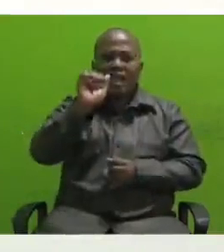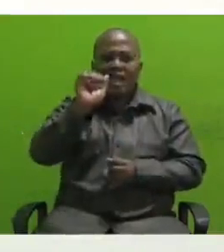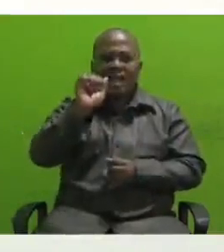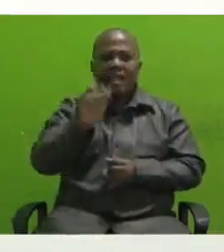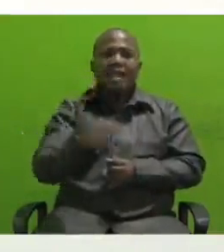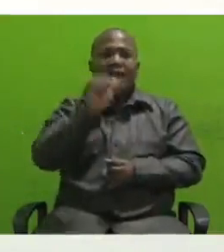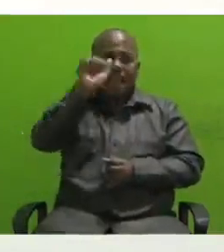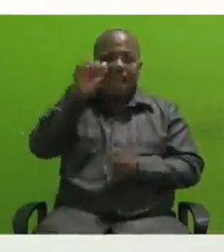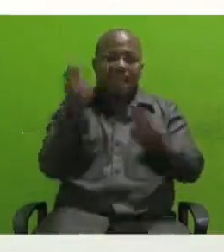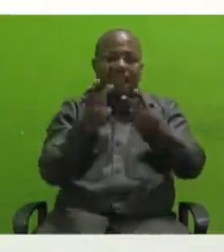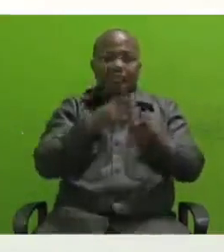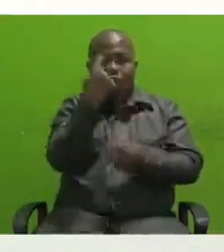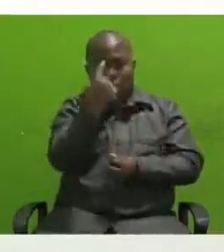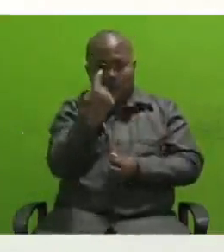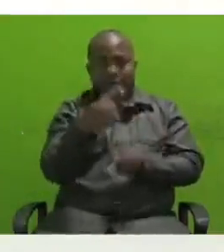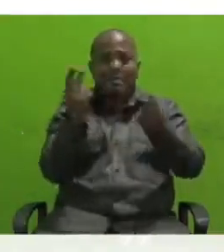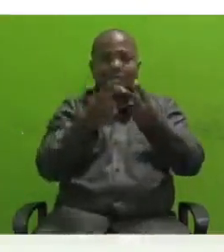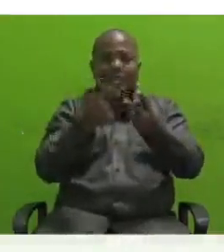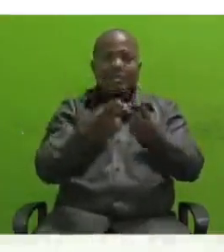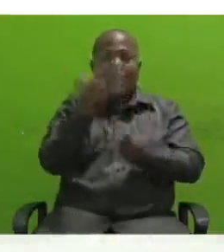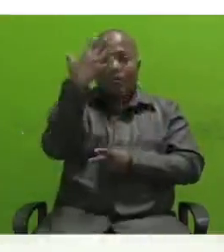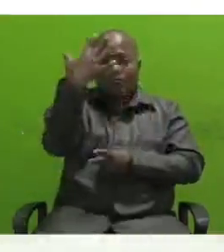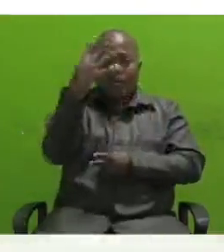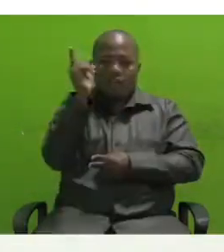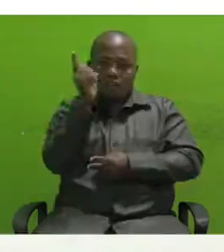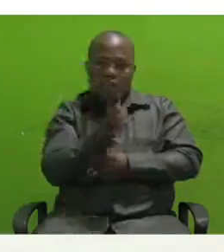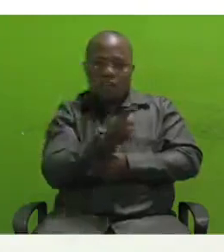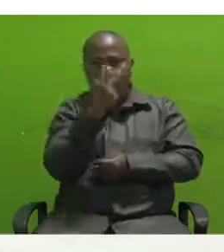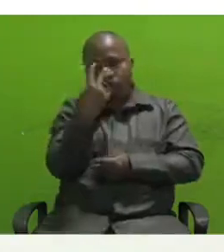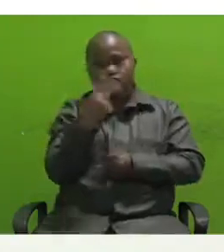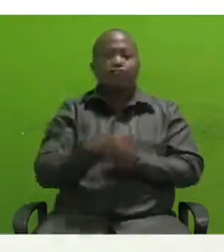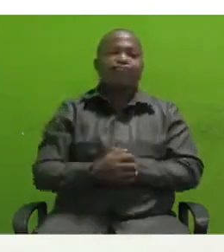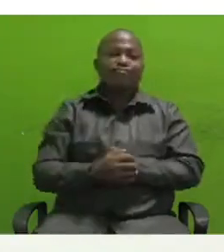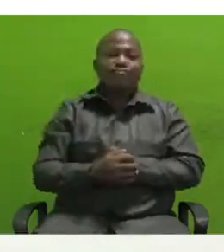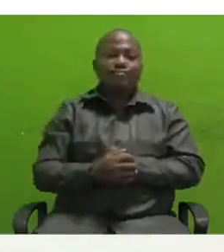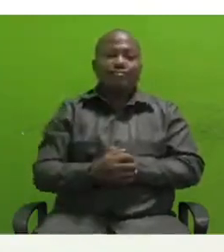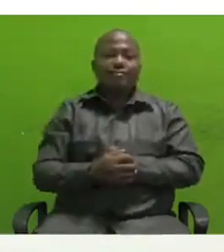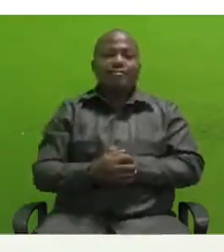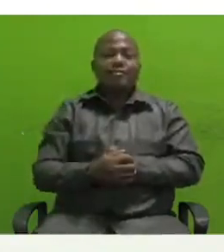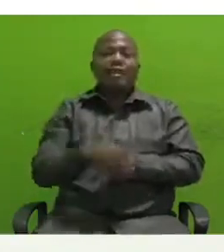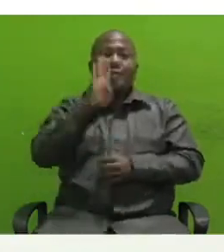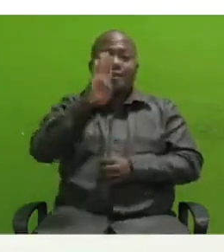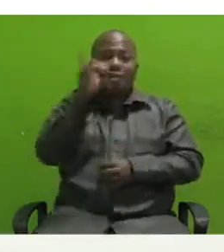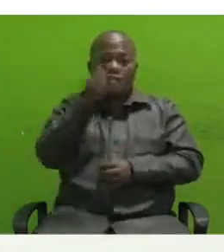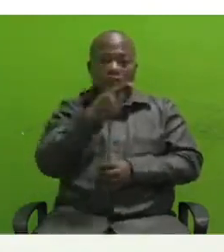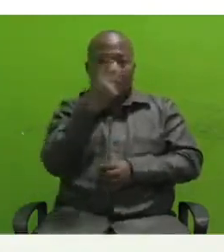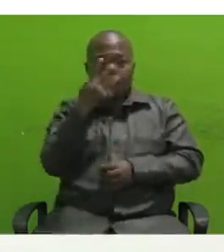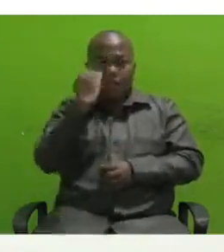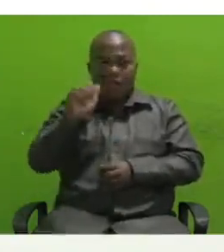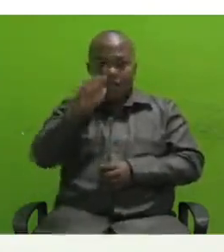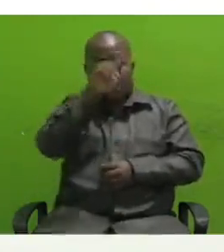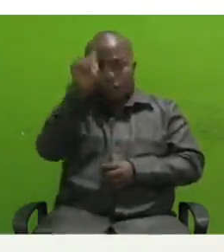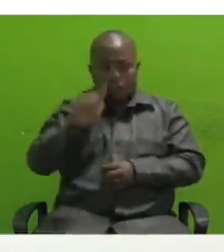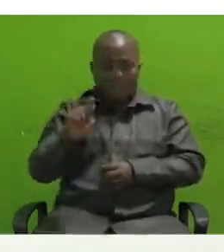2a, so a is 1, so it is 5 over 2. What about b over 2a square? That is the square of